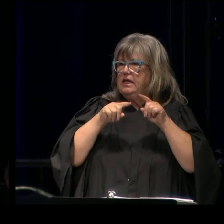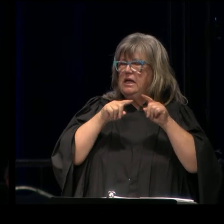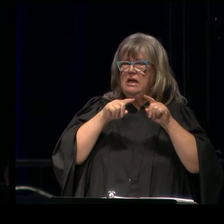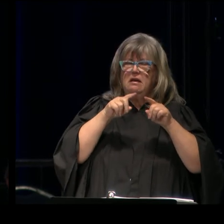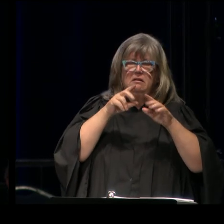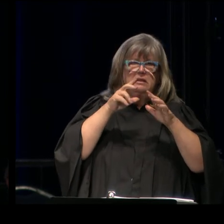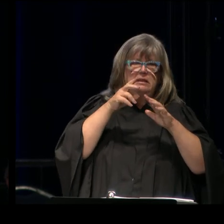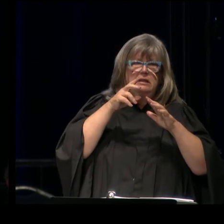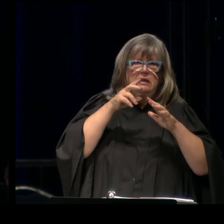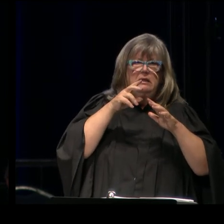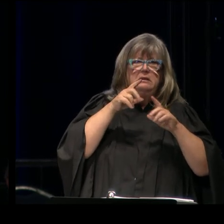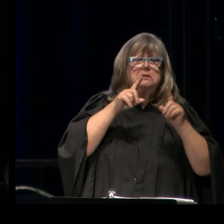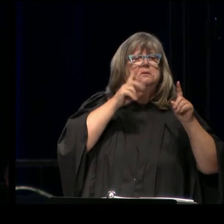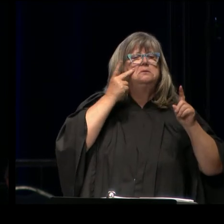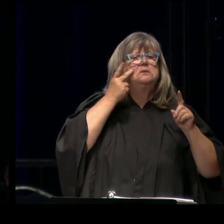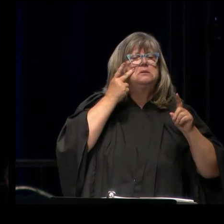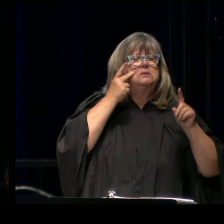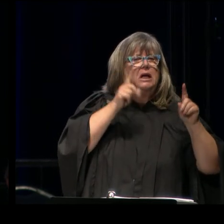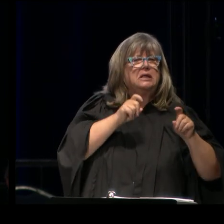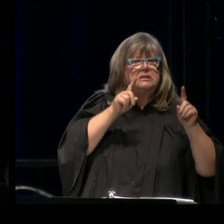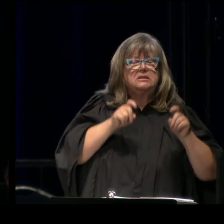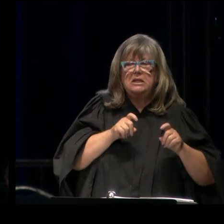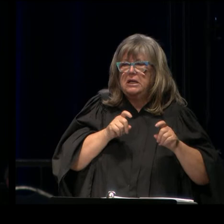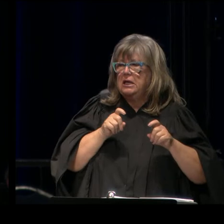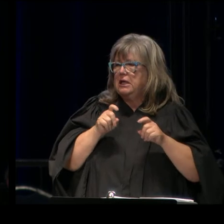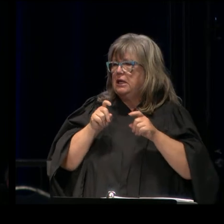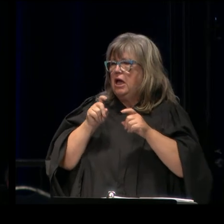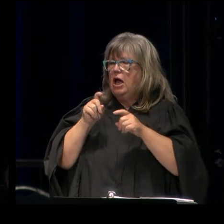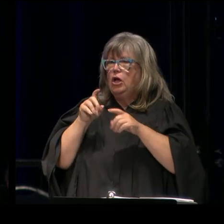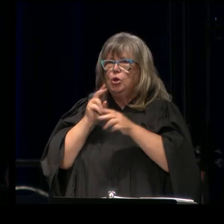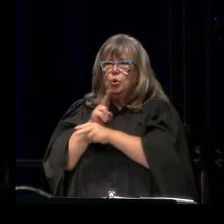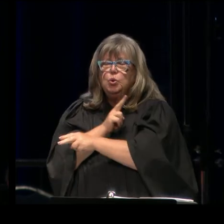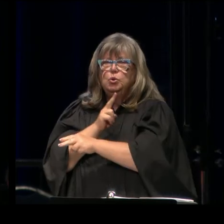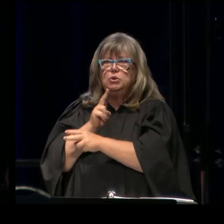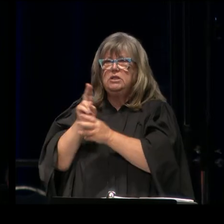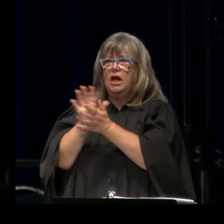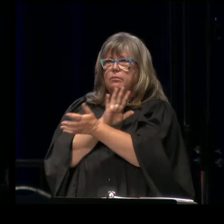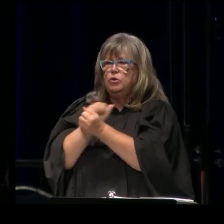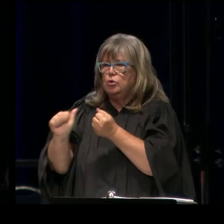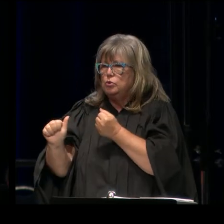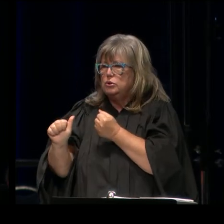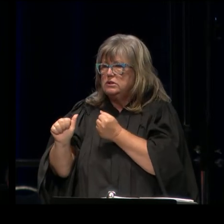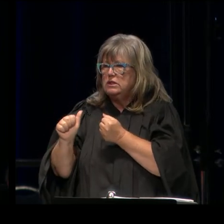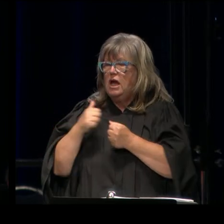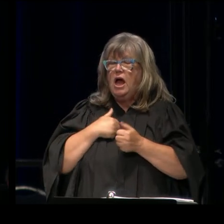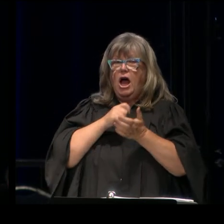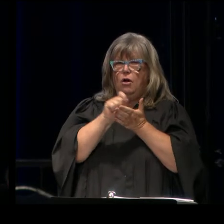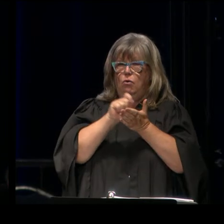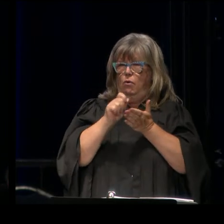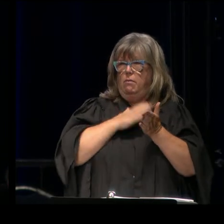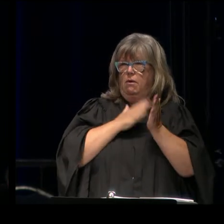misused. I wrote my book, I Shall Not Hate, and as the great Lebanese poet